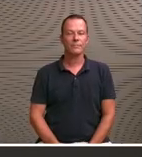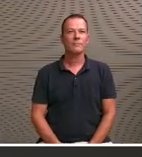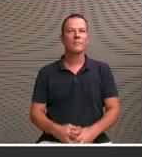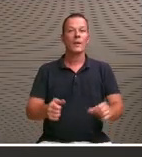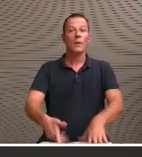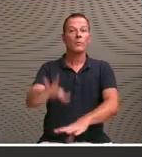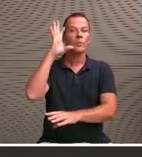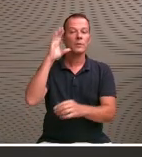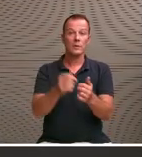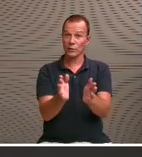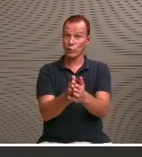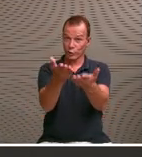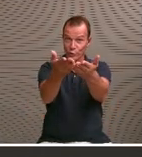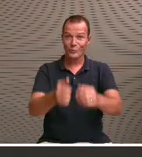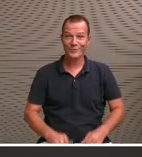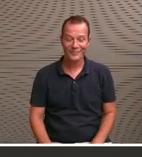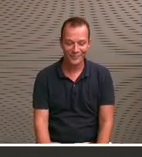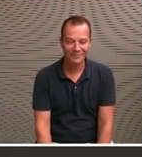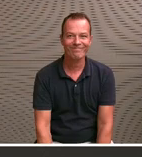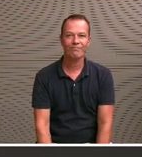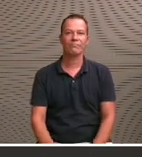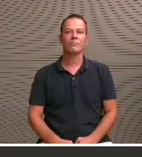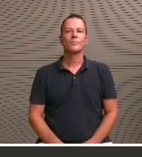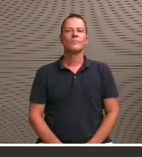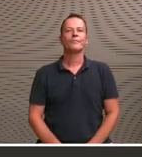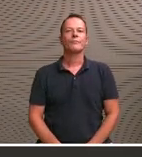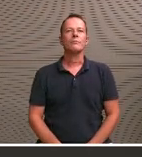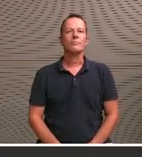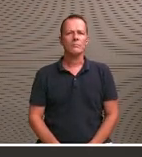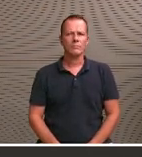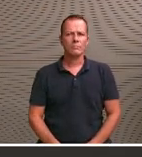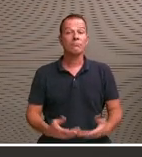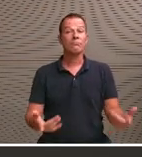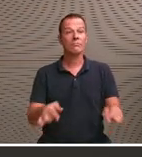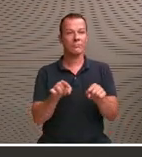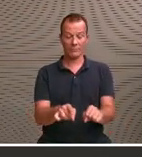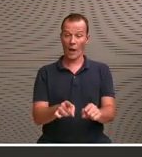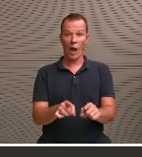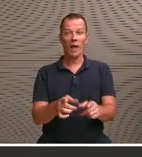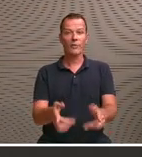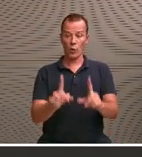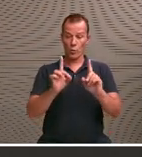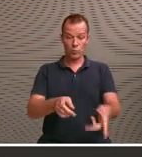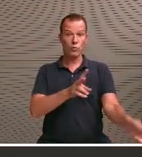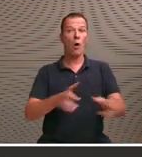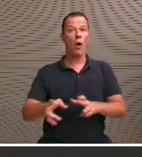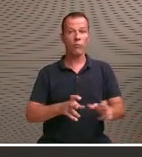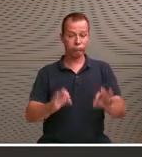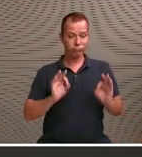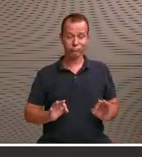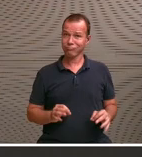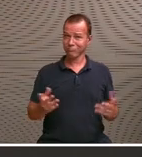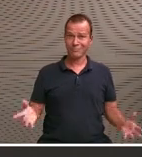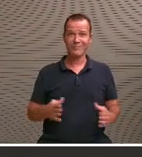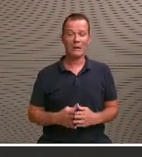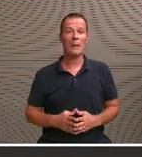Good afternoon, everybody. The race is on. And I'm not talking about the kind of race that Erdem described so inspiringly a couple